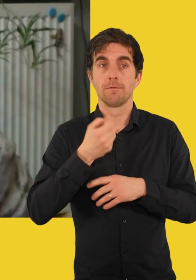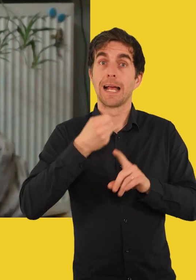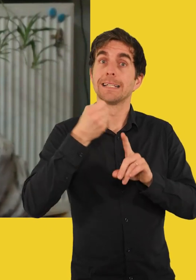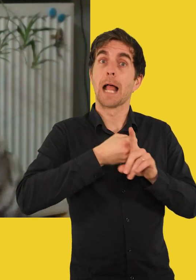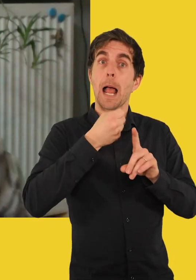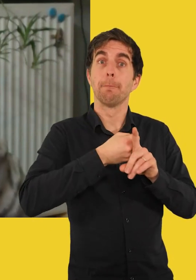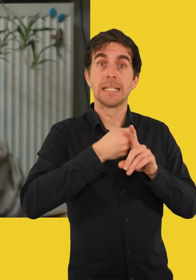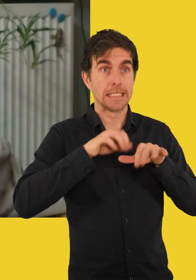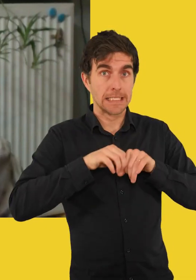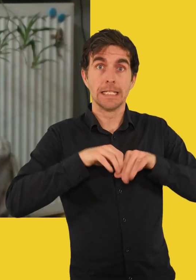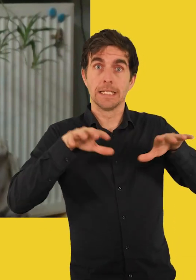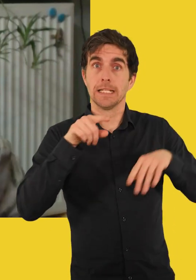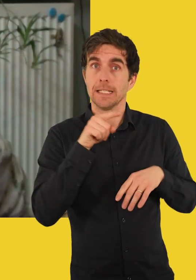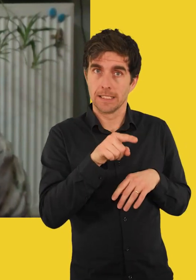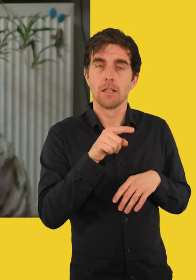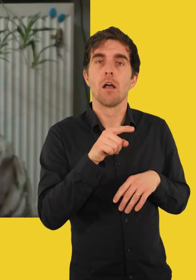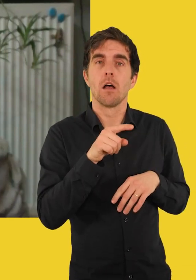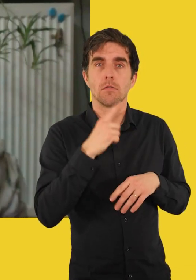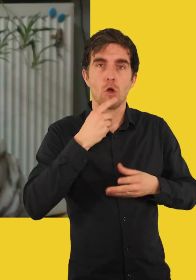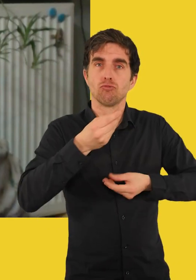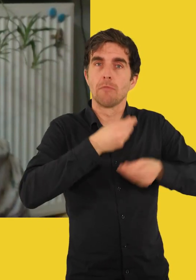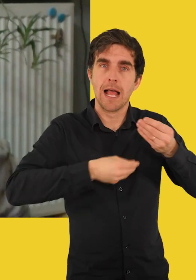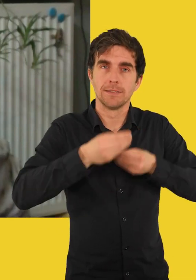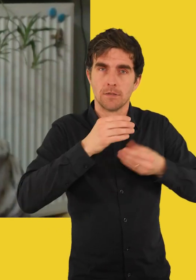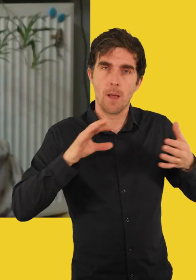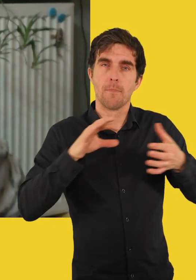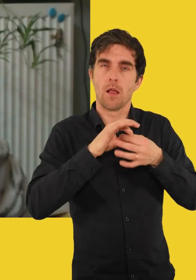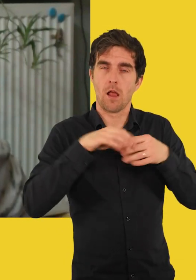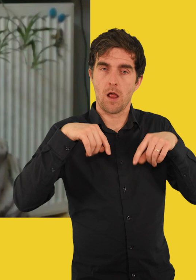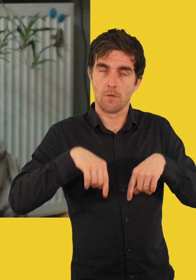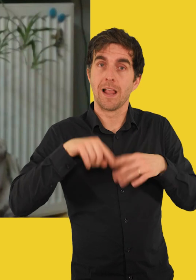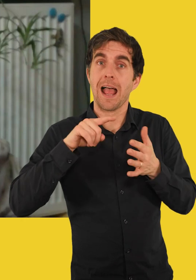in about 2014, there was a campaign